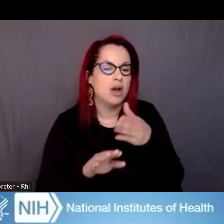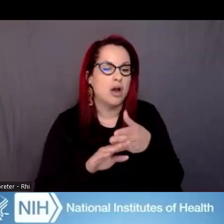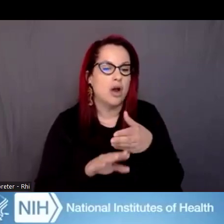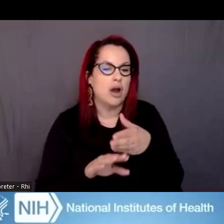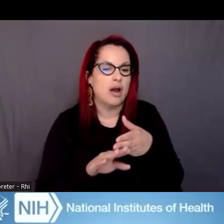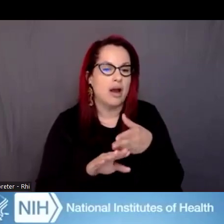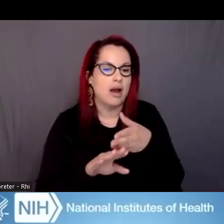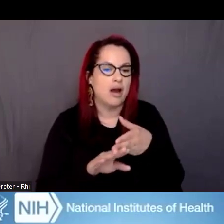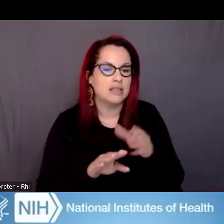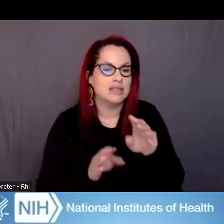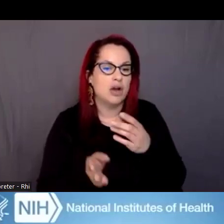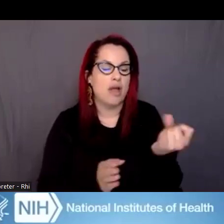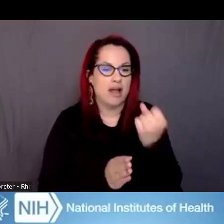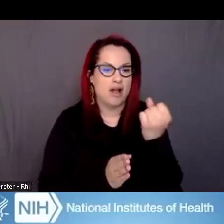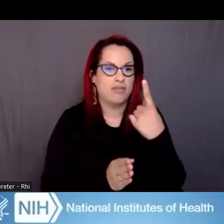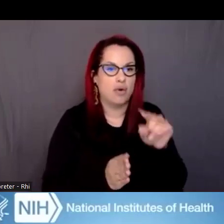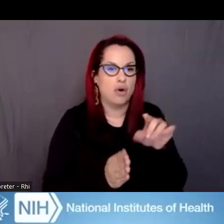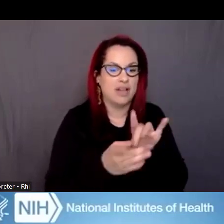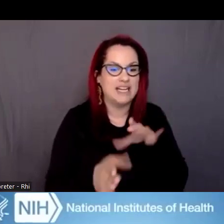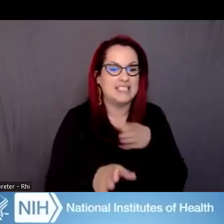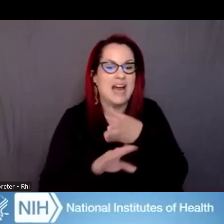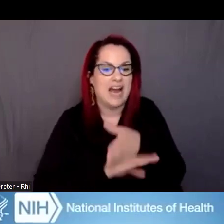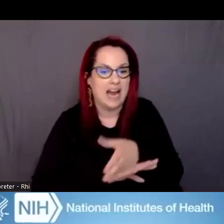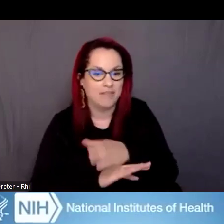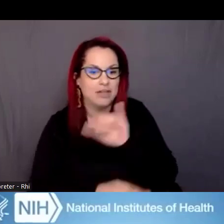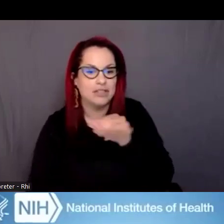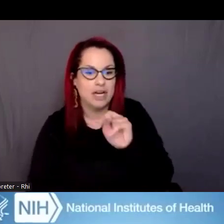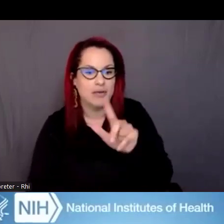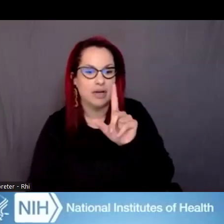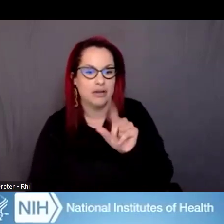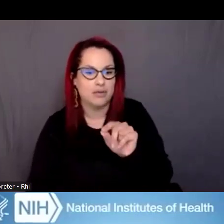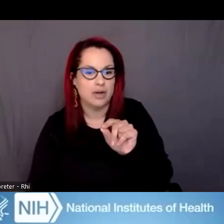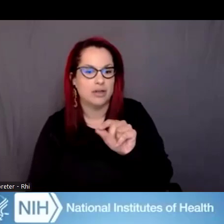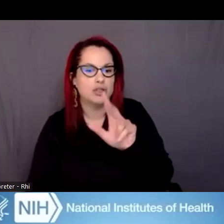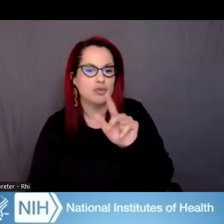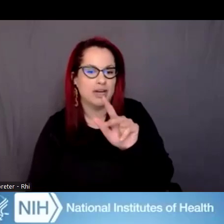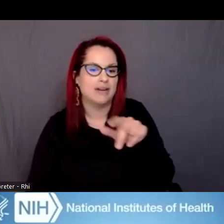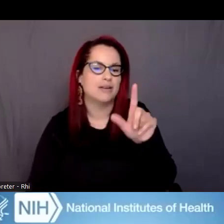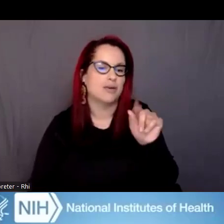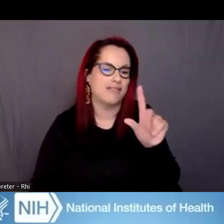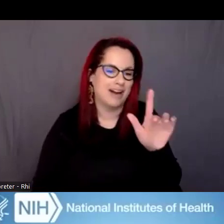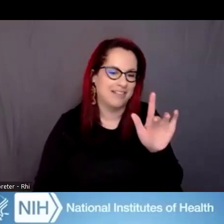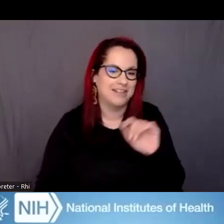2025, with activity codes that fall under this framework?